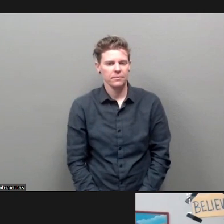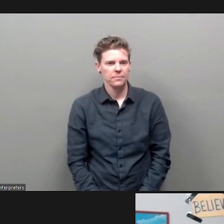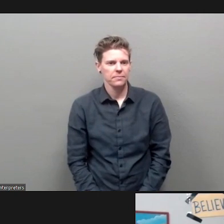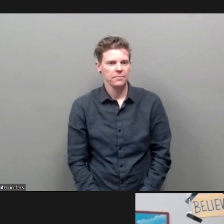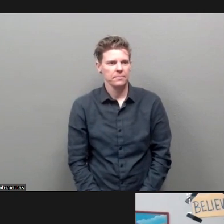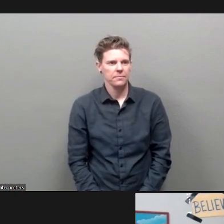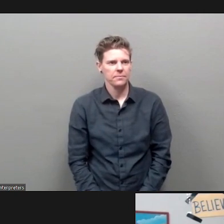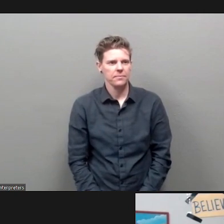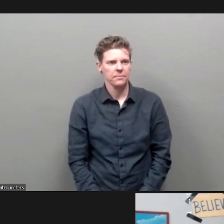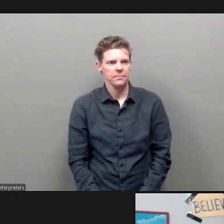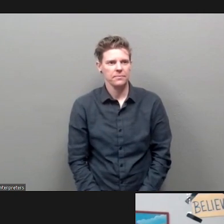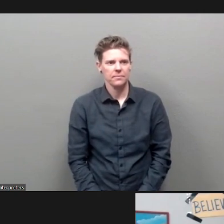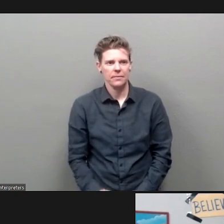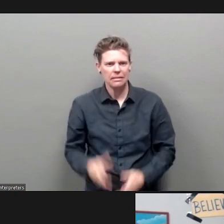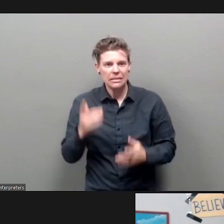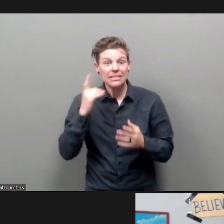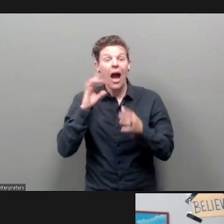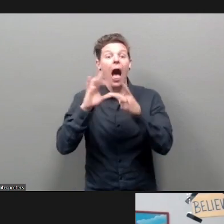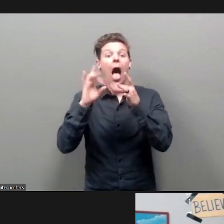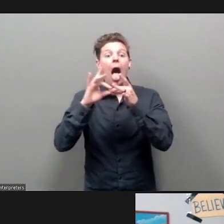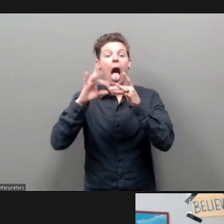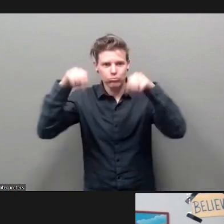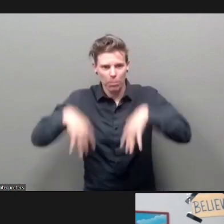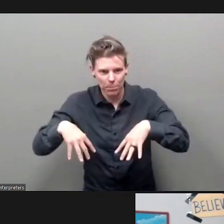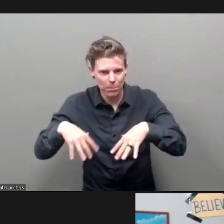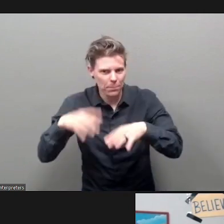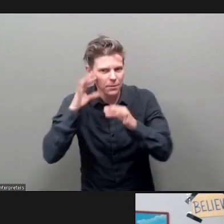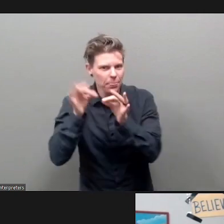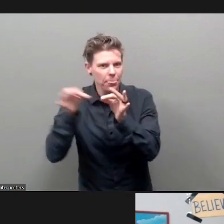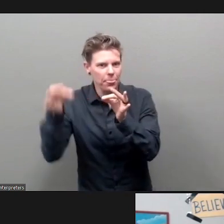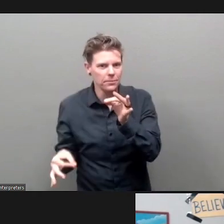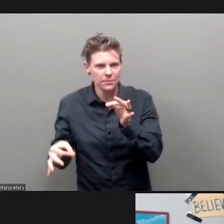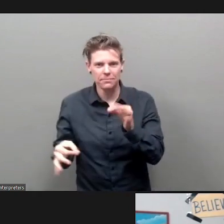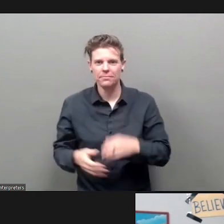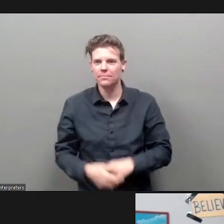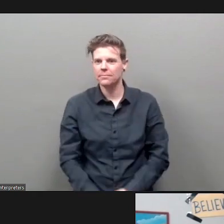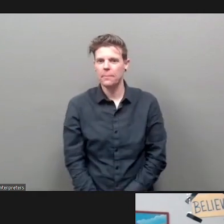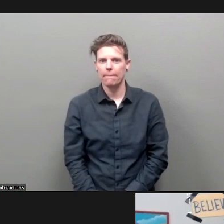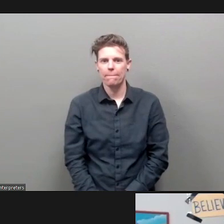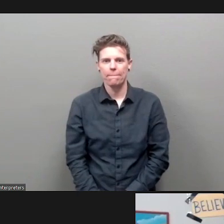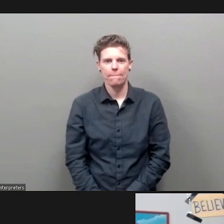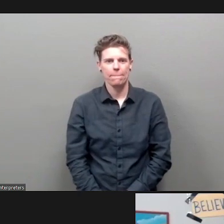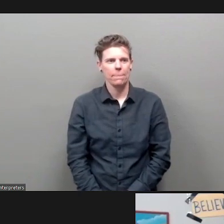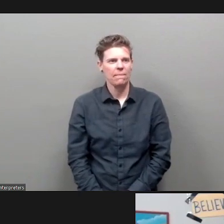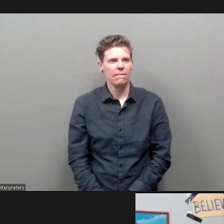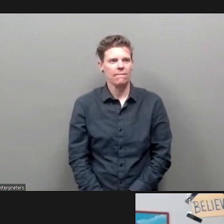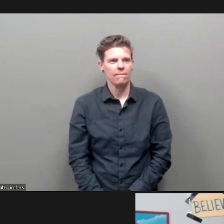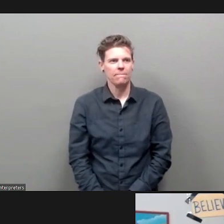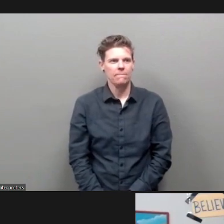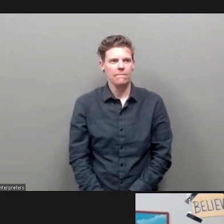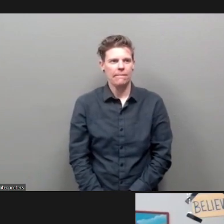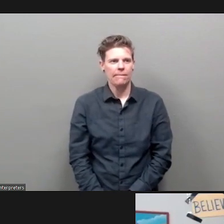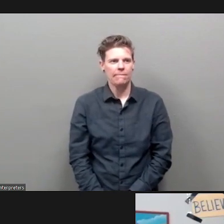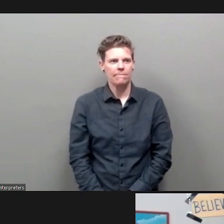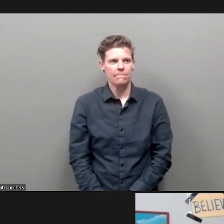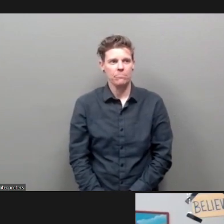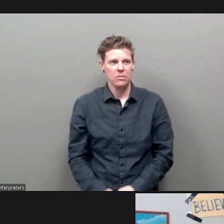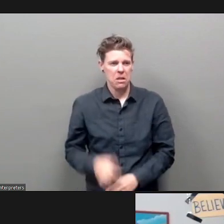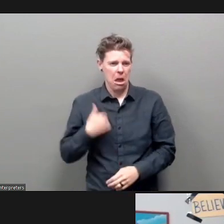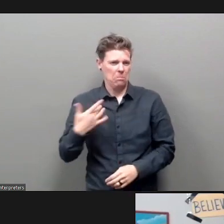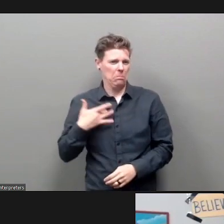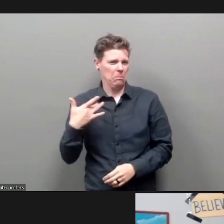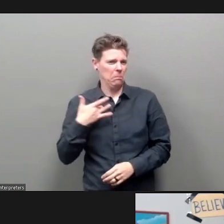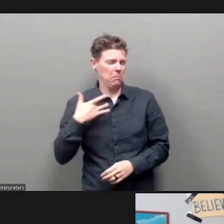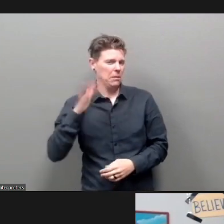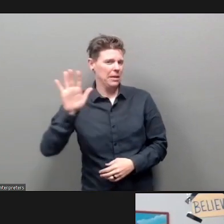disappeared entirely from the list of. Well, if I were going to guess what he's going to ask, he was going to ask if someone gets an